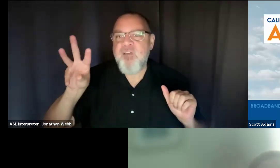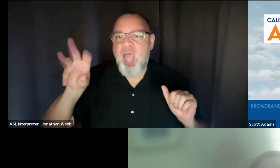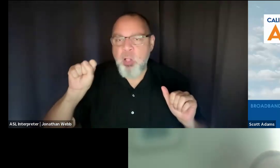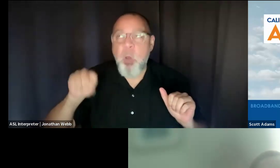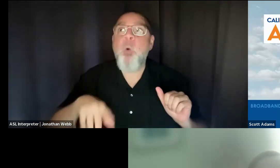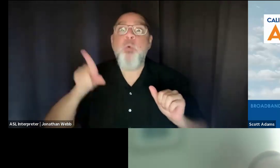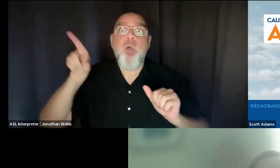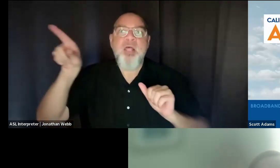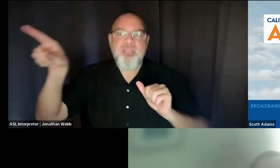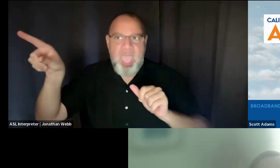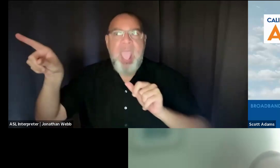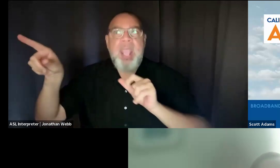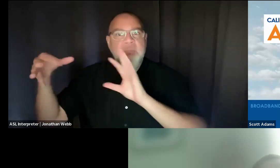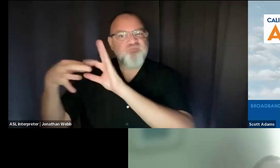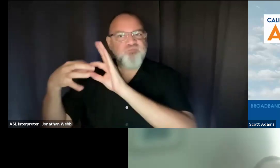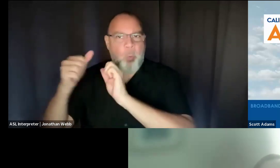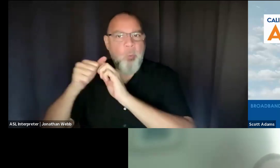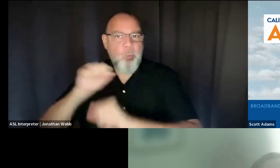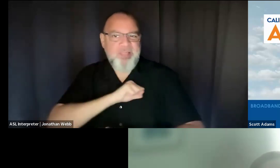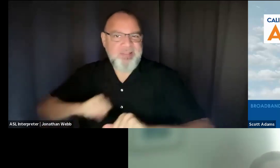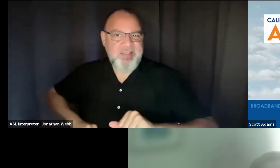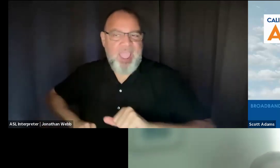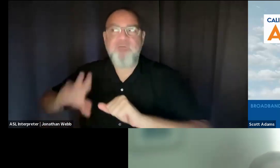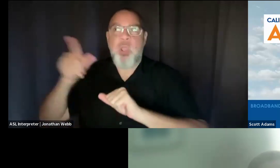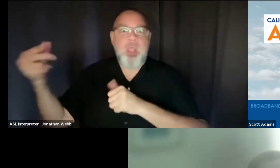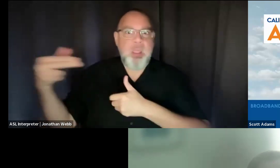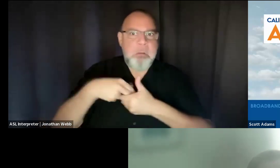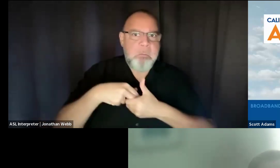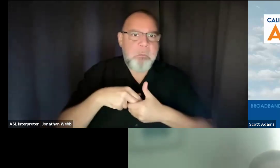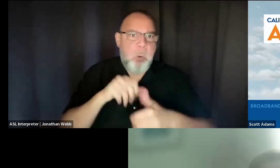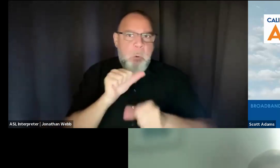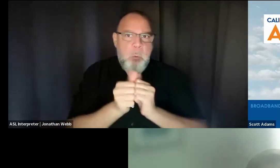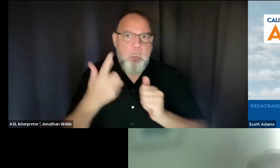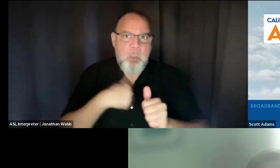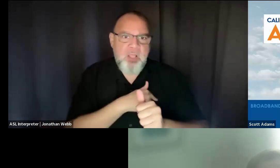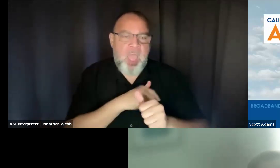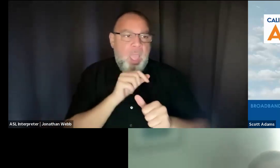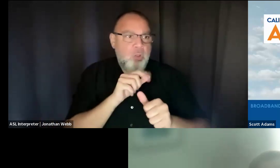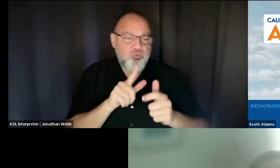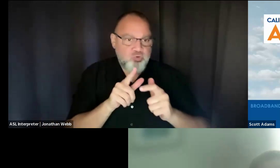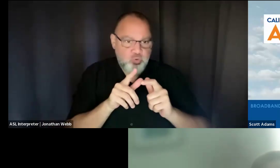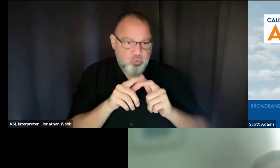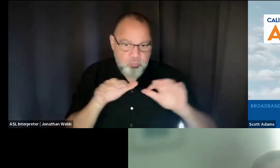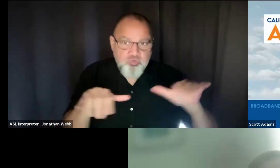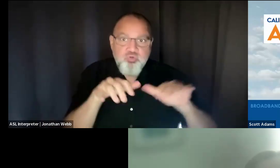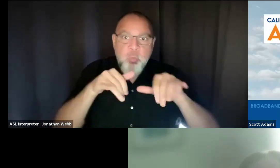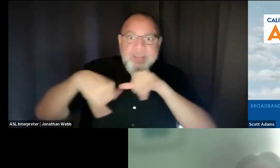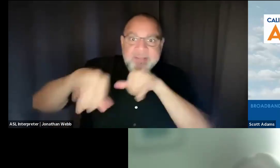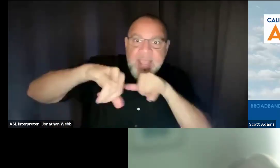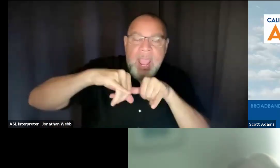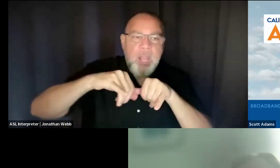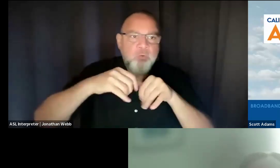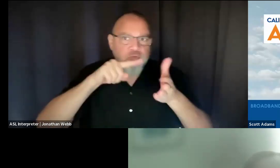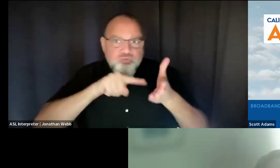to not just do policy research or anything like that, but actually build products and help us with